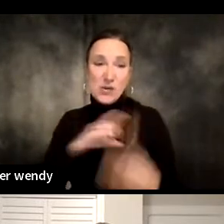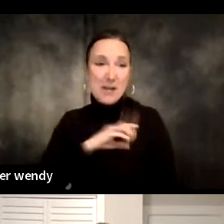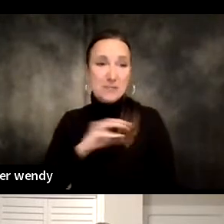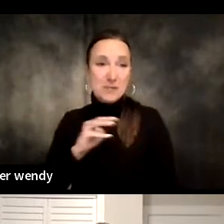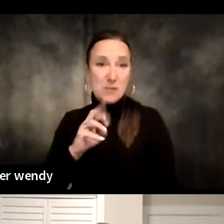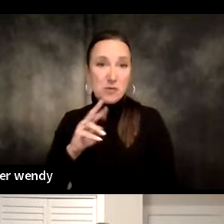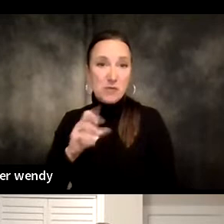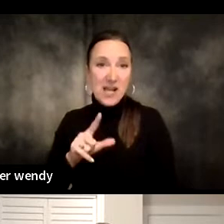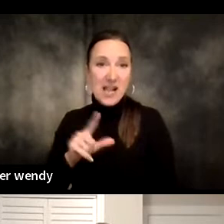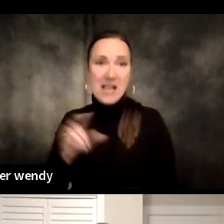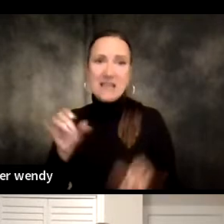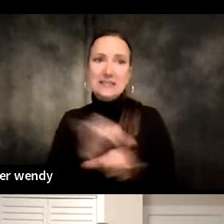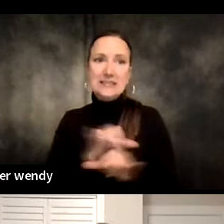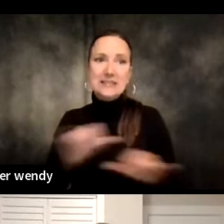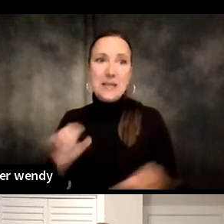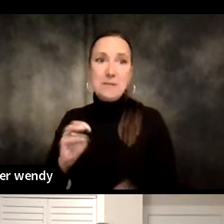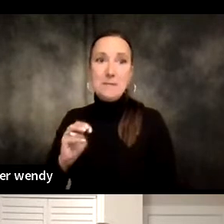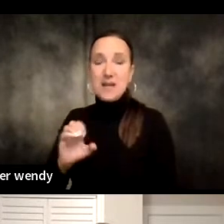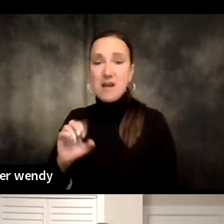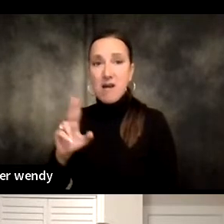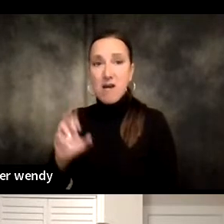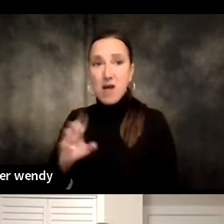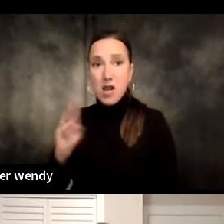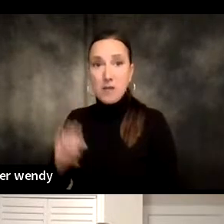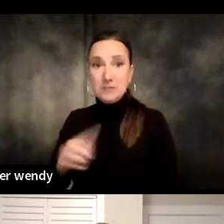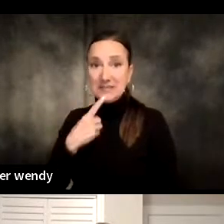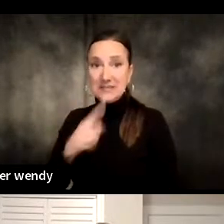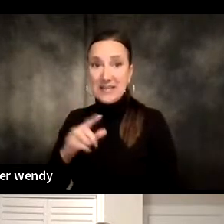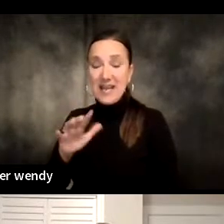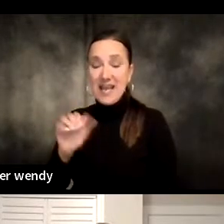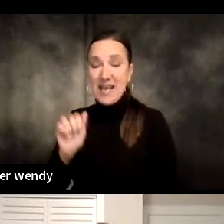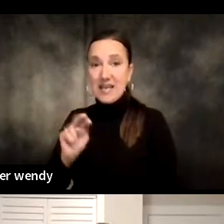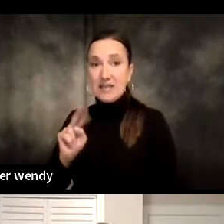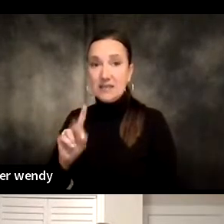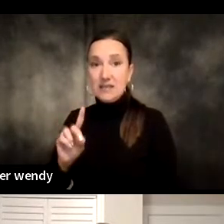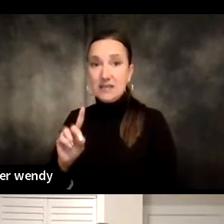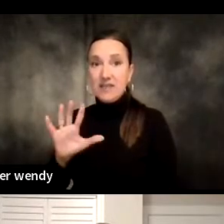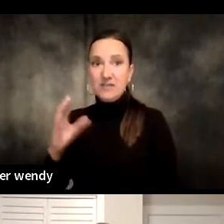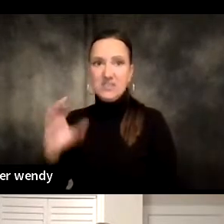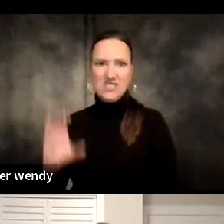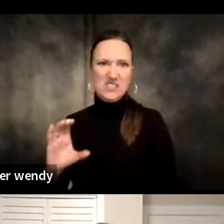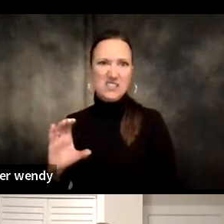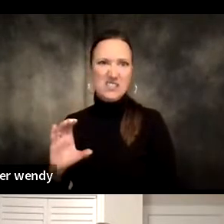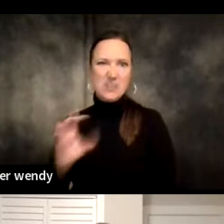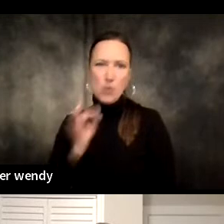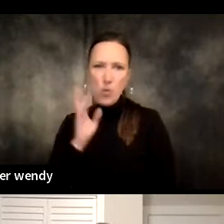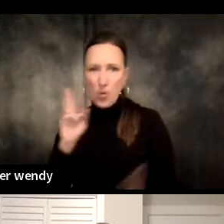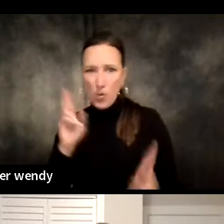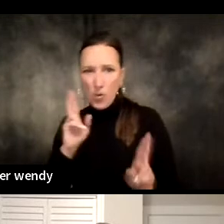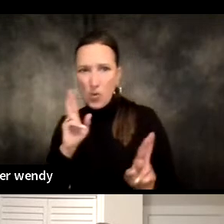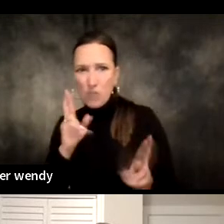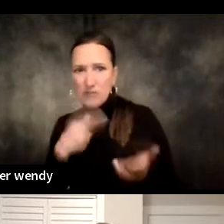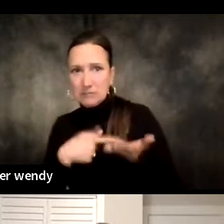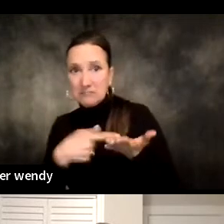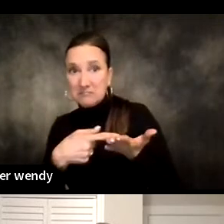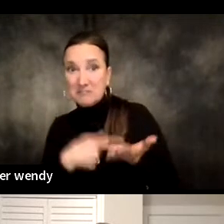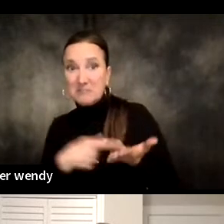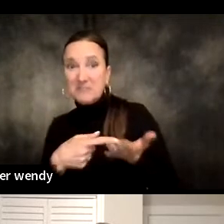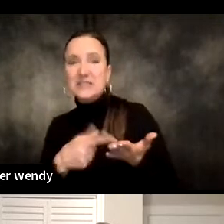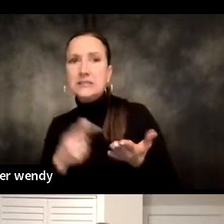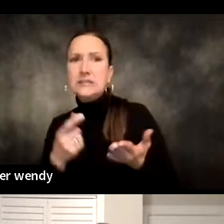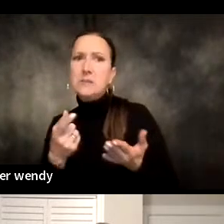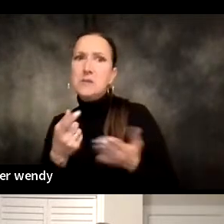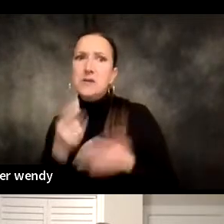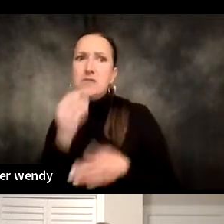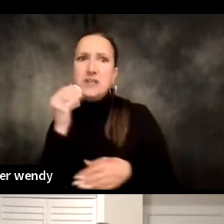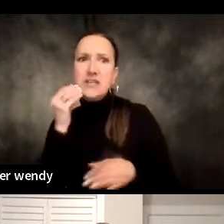McCollum said, ANC 5D will be following up with you to see if we can set up a time to discuss some of the domestic violence issues